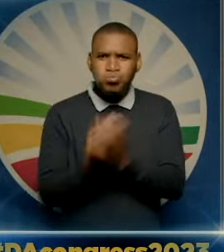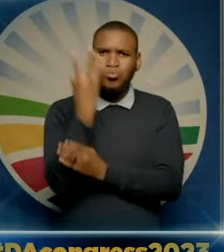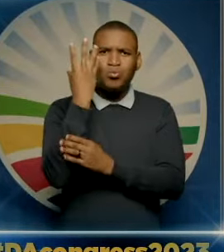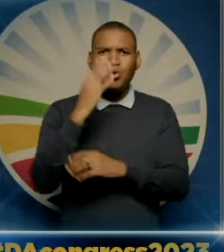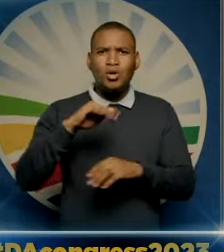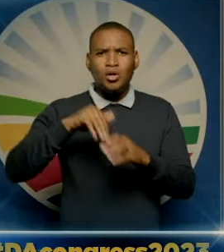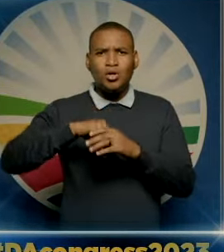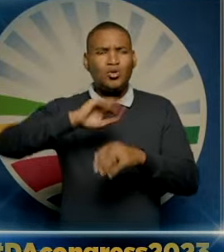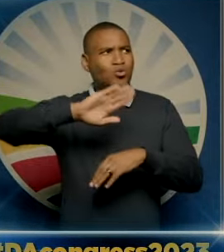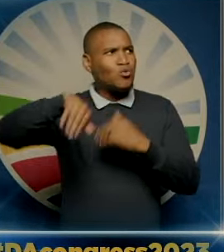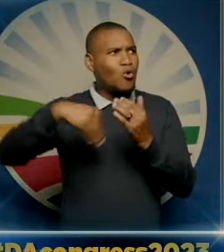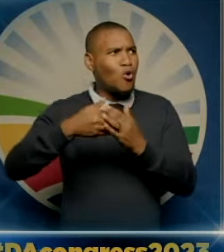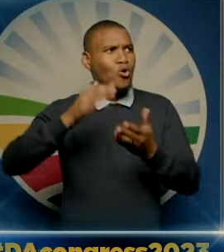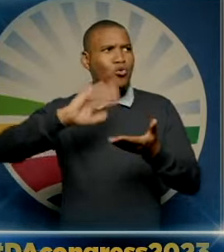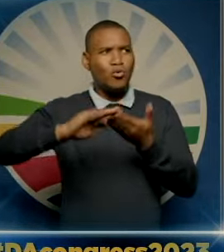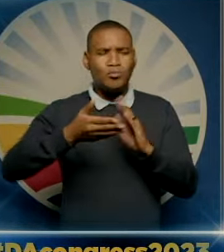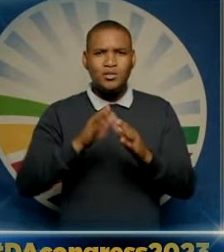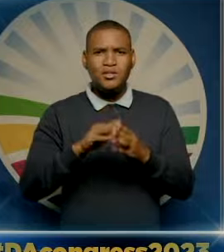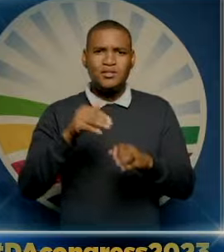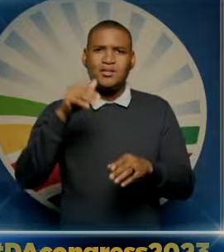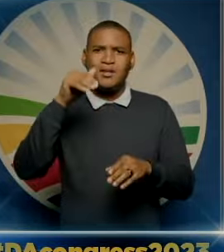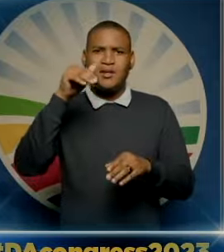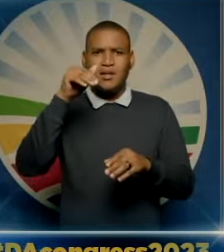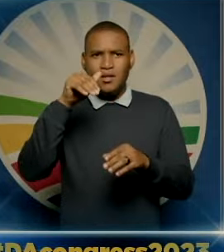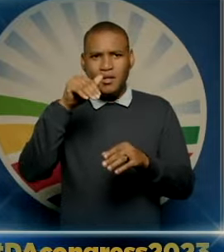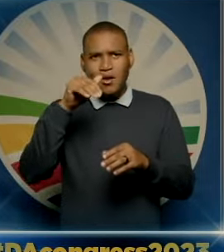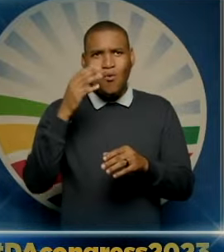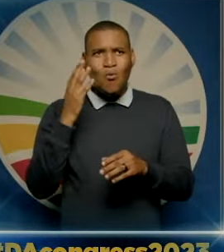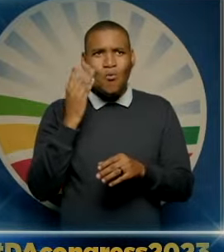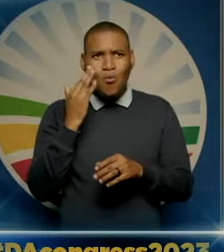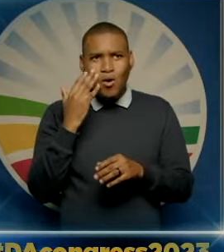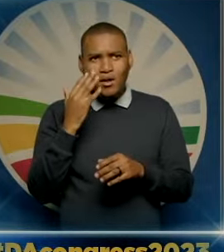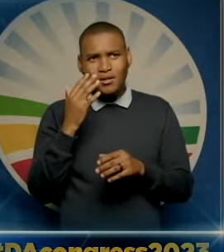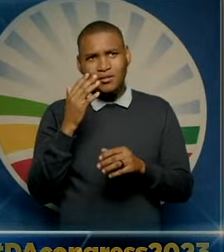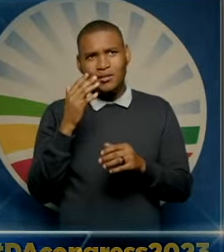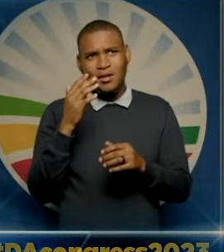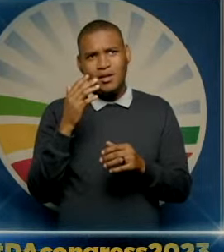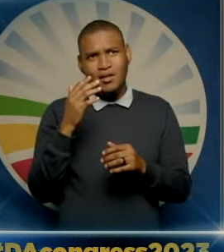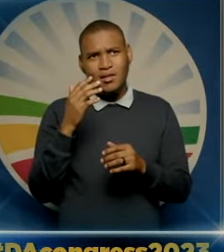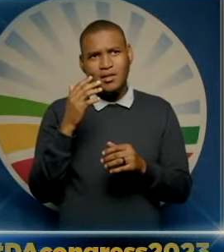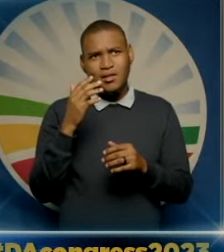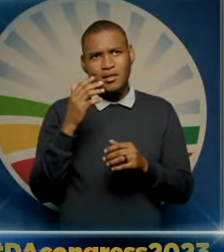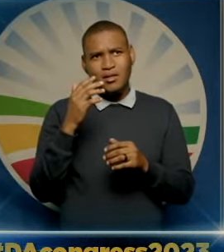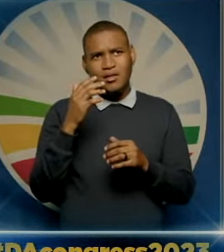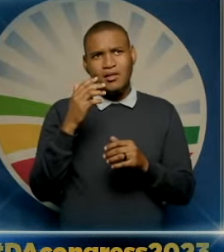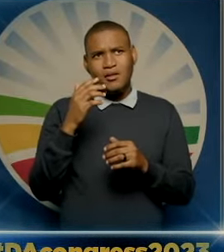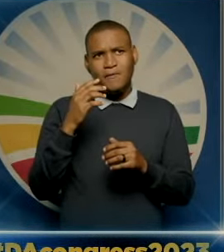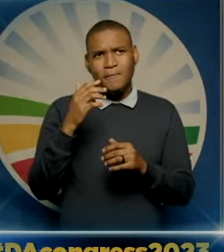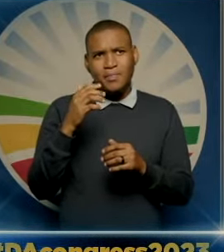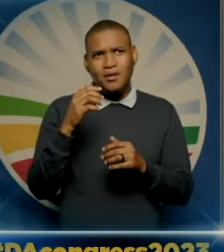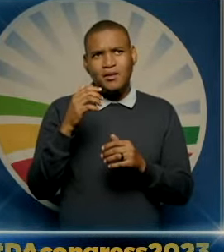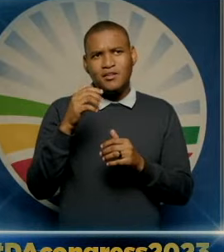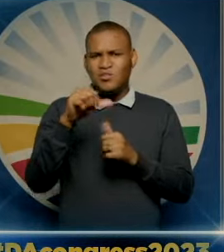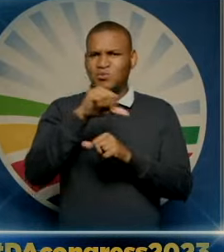all communities and in the polls. When the Social Research Foundation measured